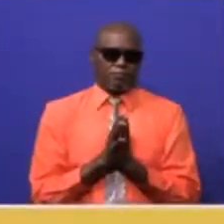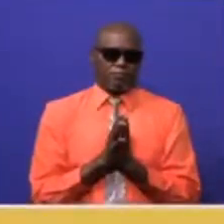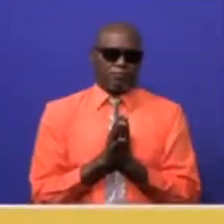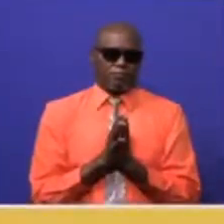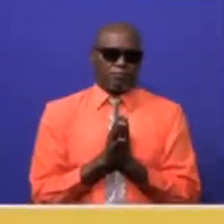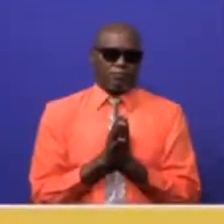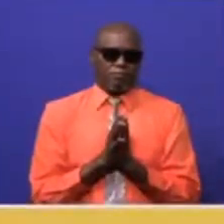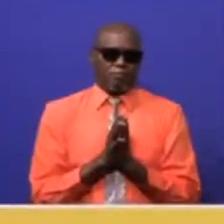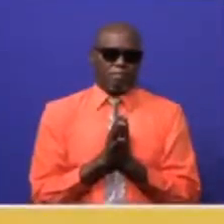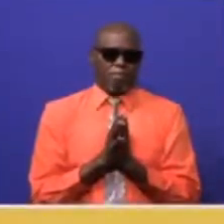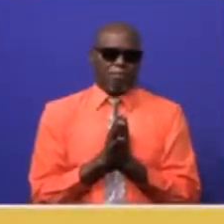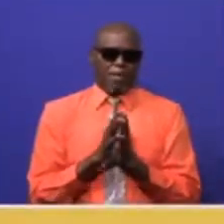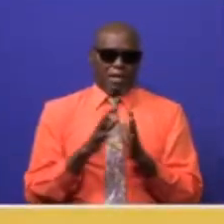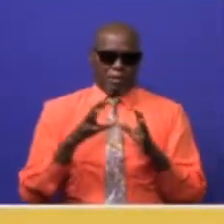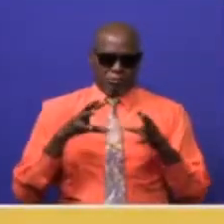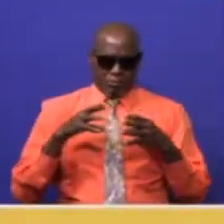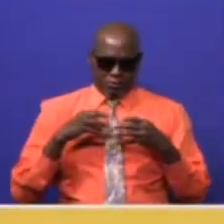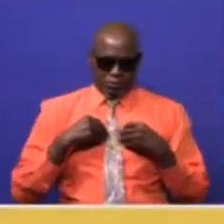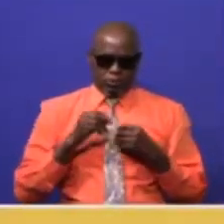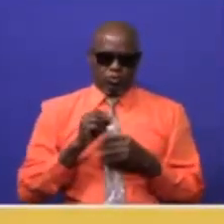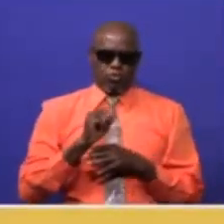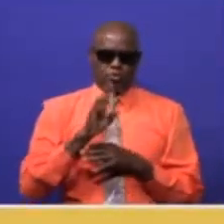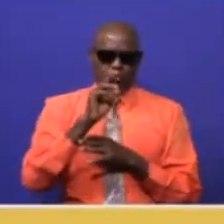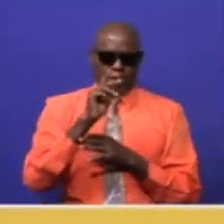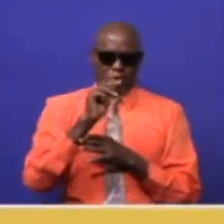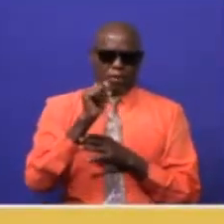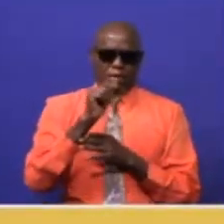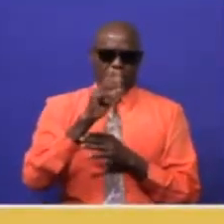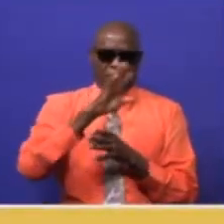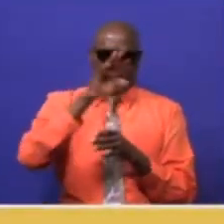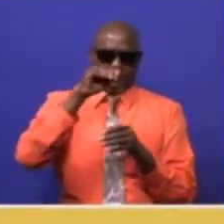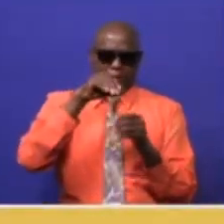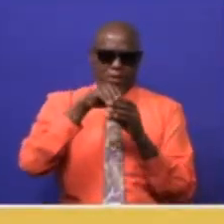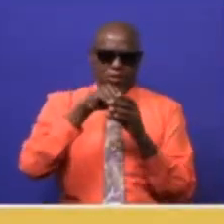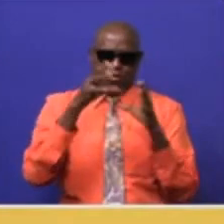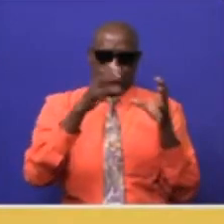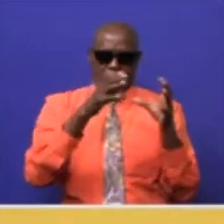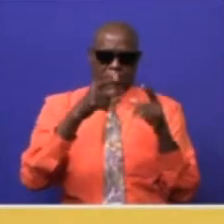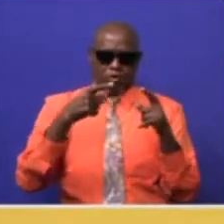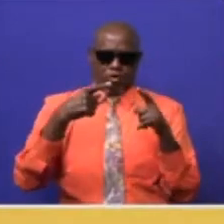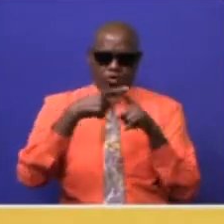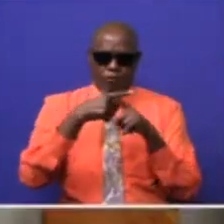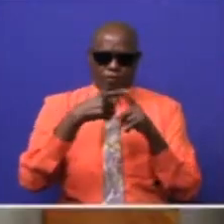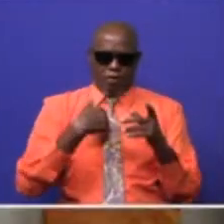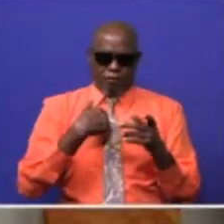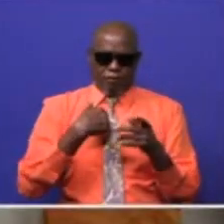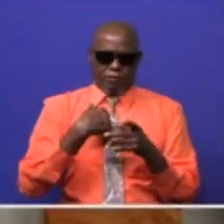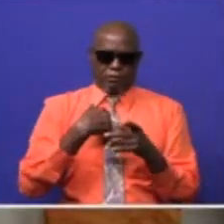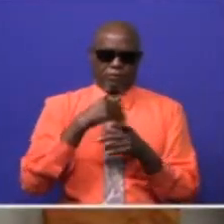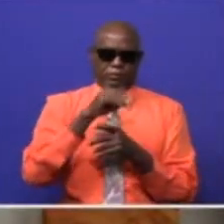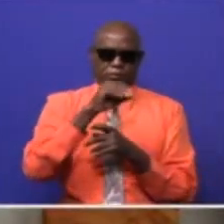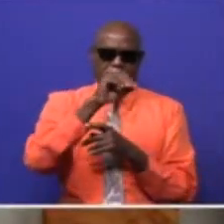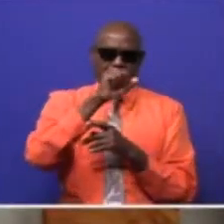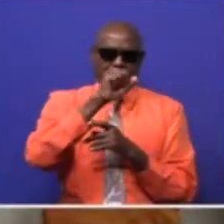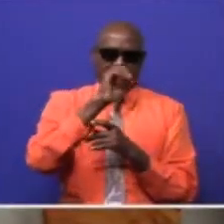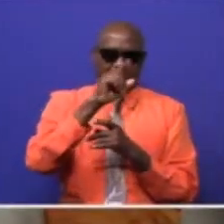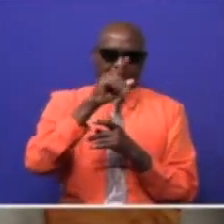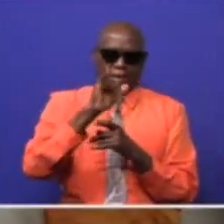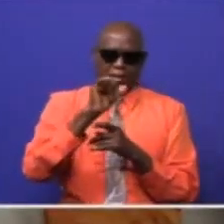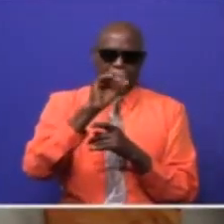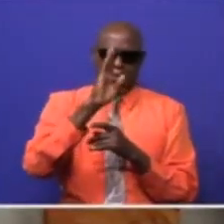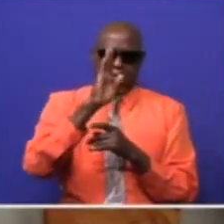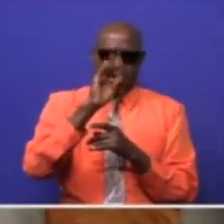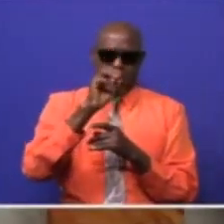While admitting that the ruling party is facing internal party conflict, Cecily Mbarire has reiterated the need for the